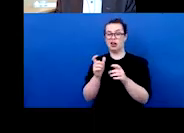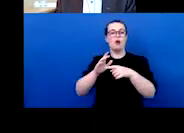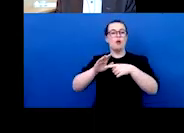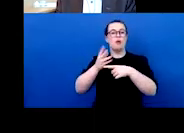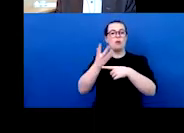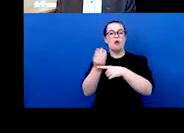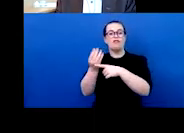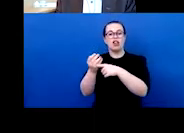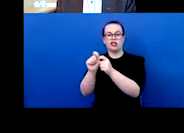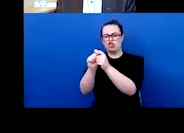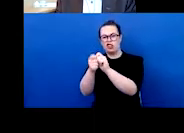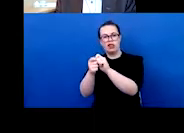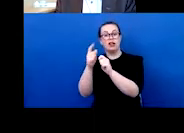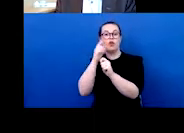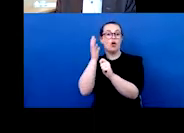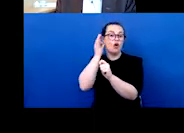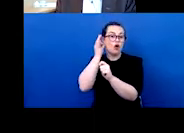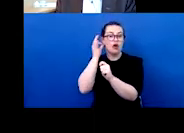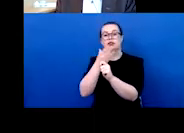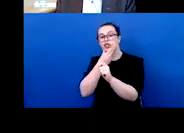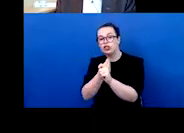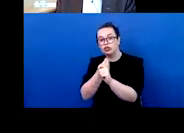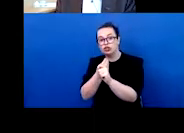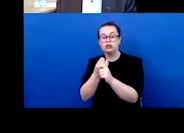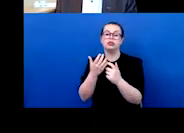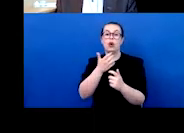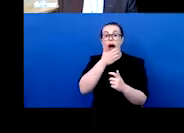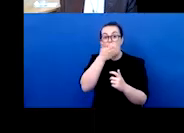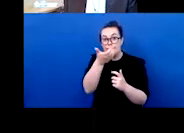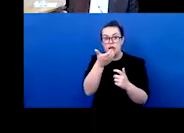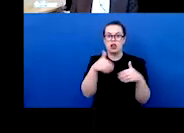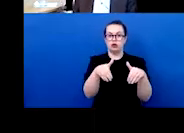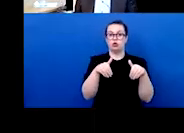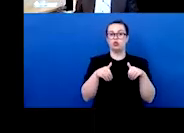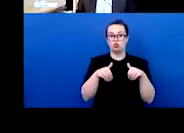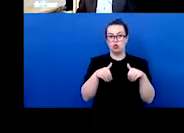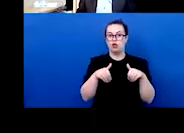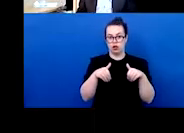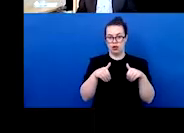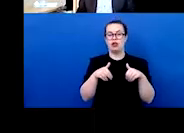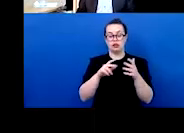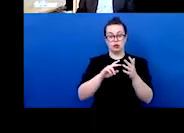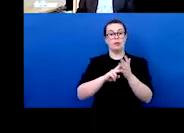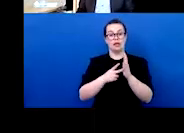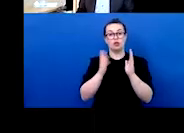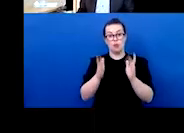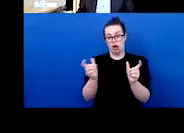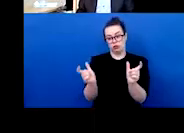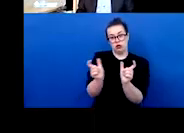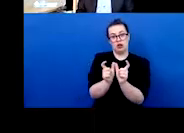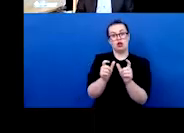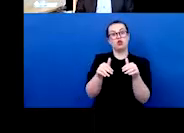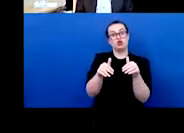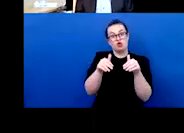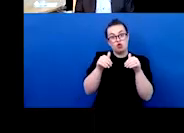for example, äpple is neuter, so it requires both the neutral form of the